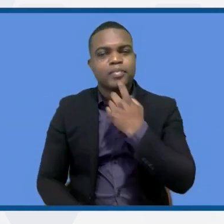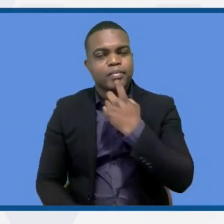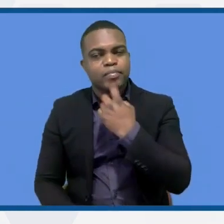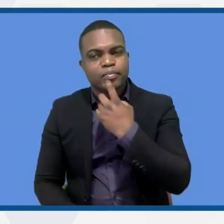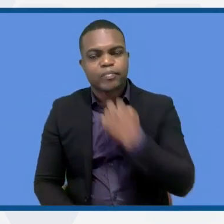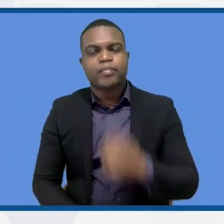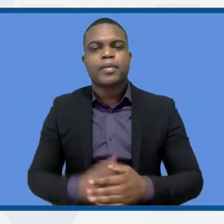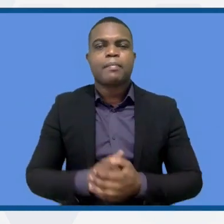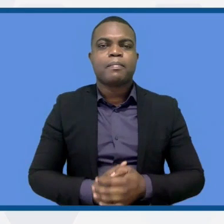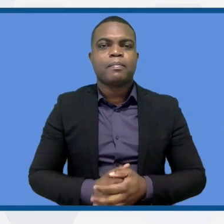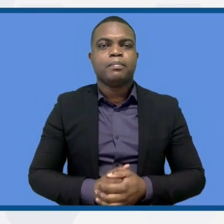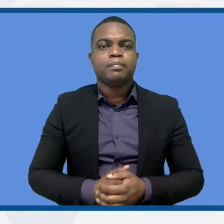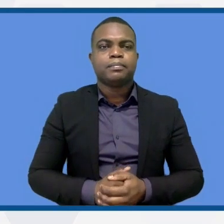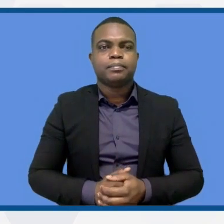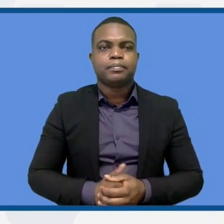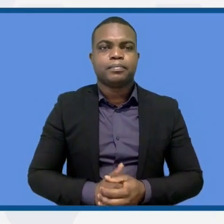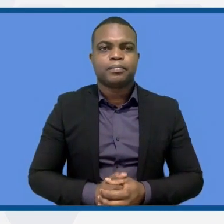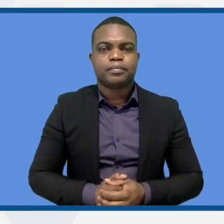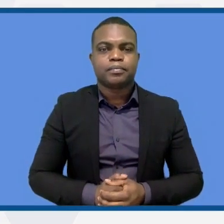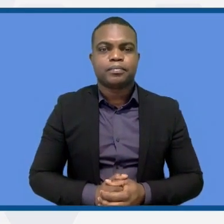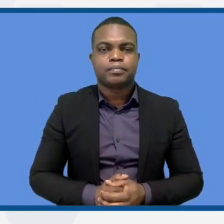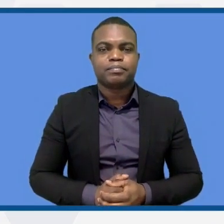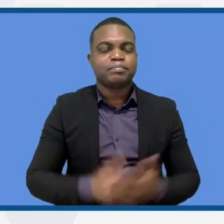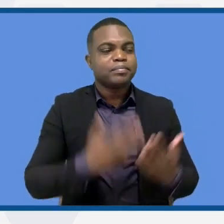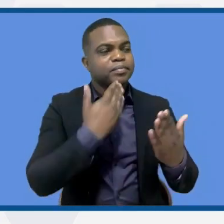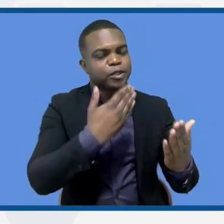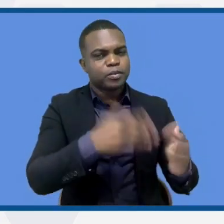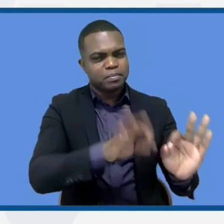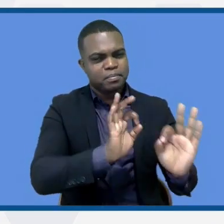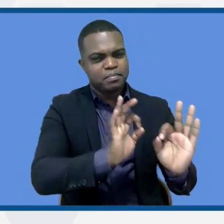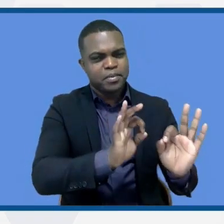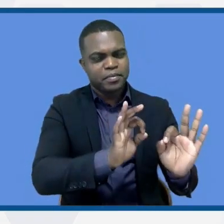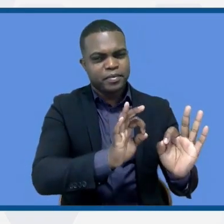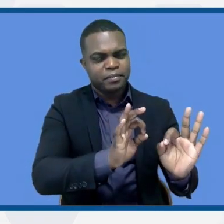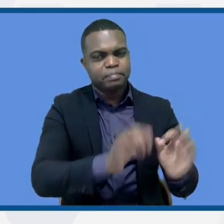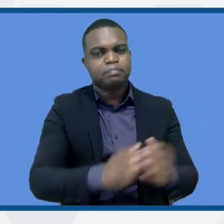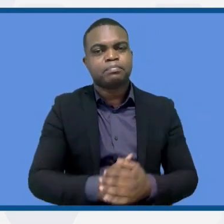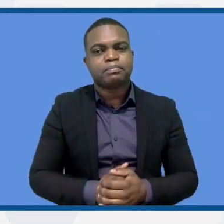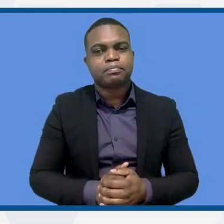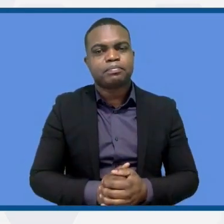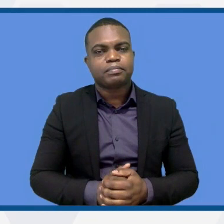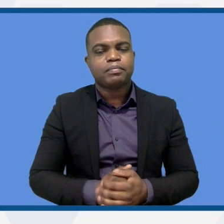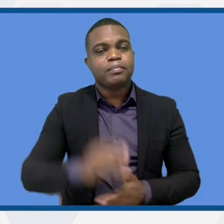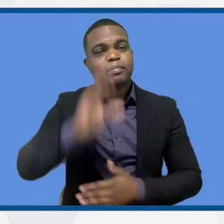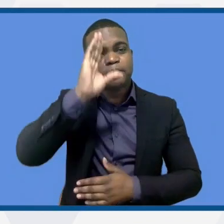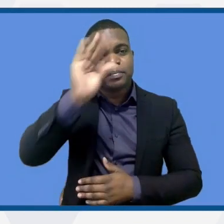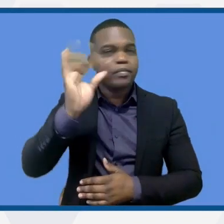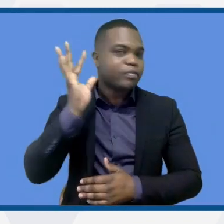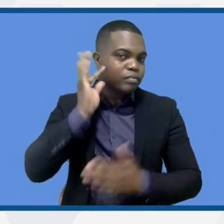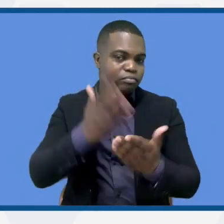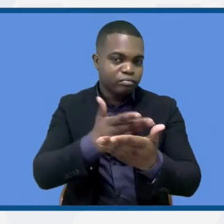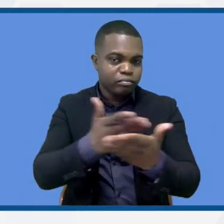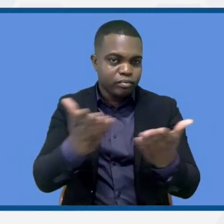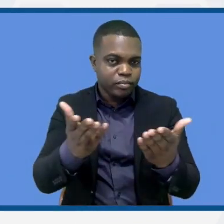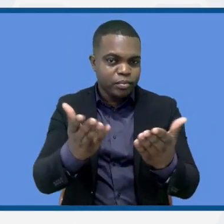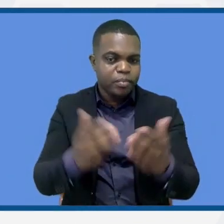and gentlemen, a pleasure to be with you today to tackle and discuss this very important dimension. The summary of the Regional Assessment